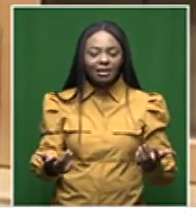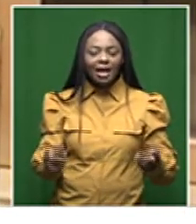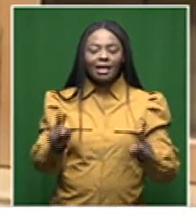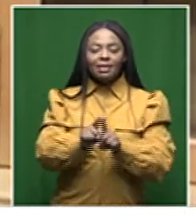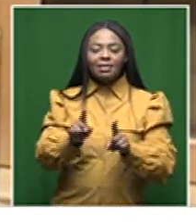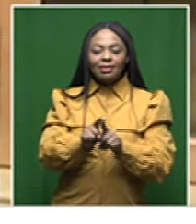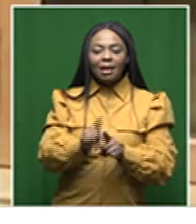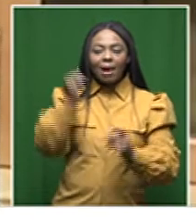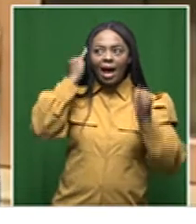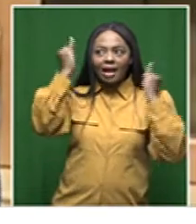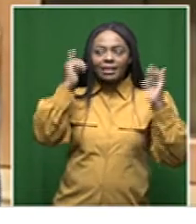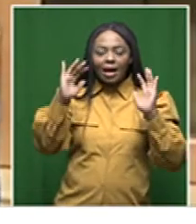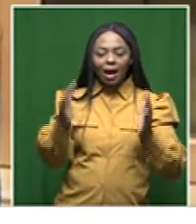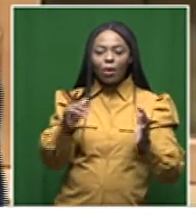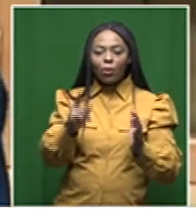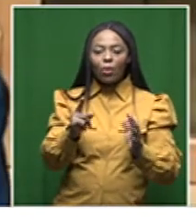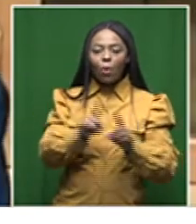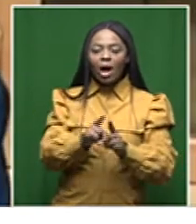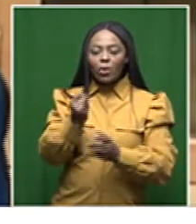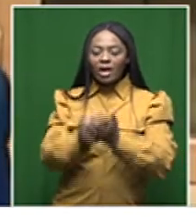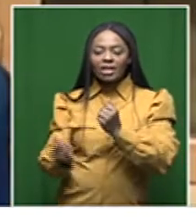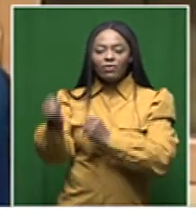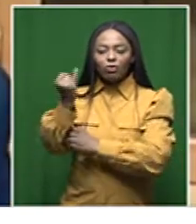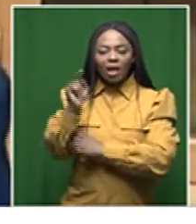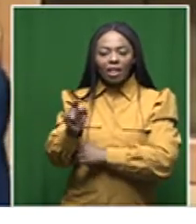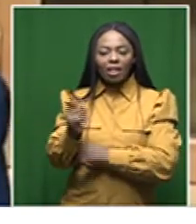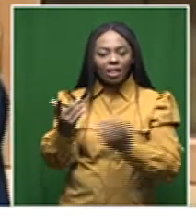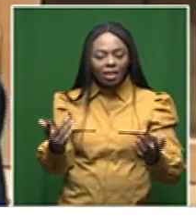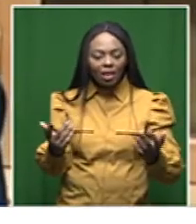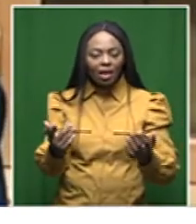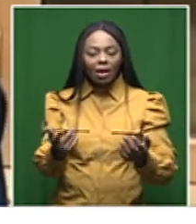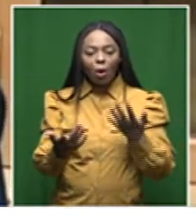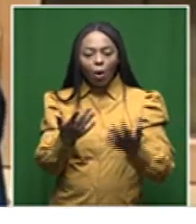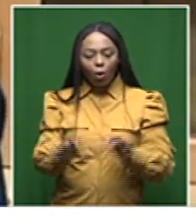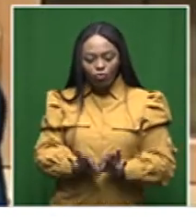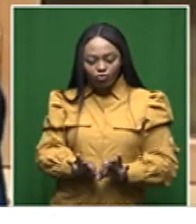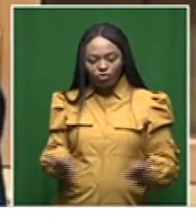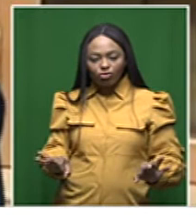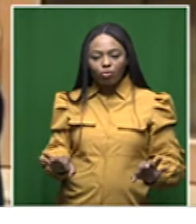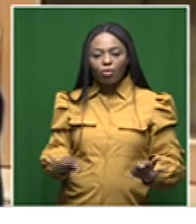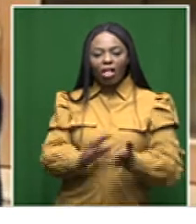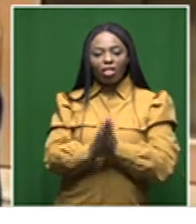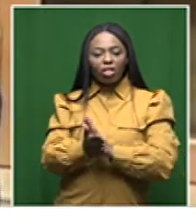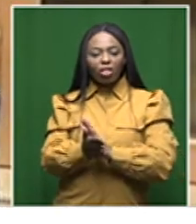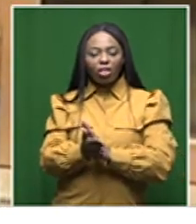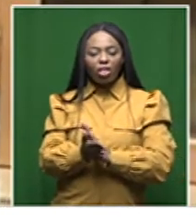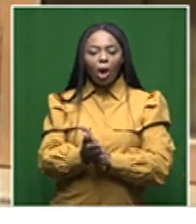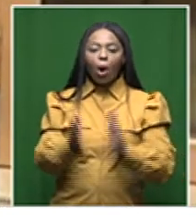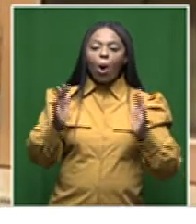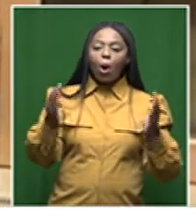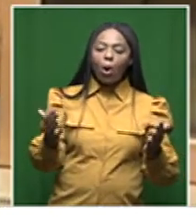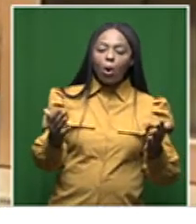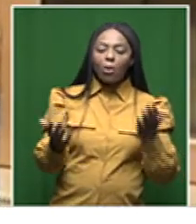form of in vitro fertilization, whether being done for the tubes that are damaged or it is done for a